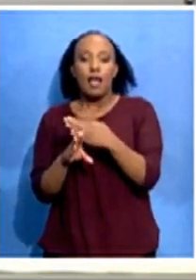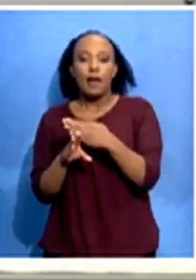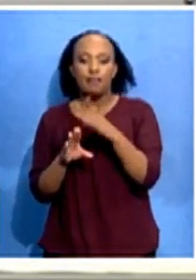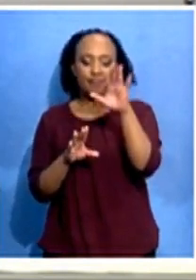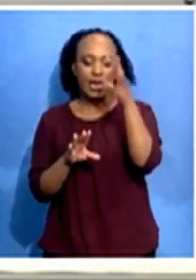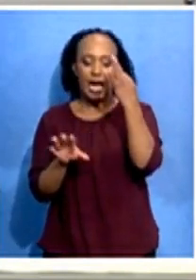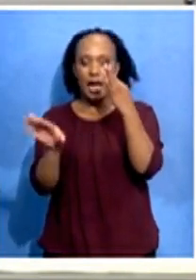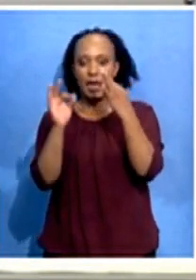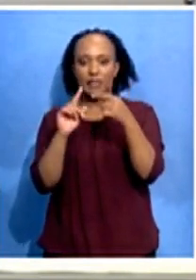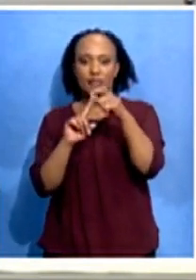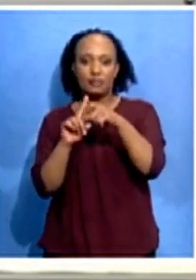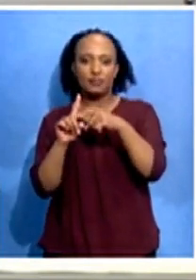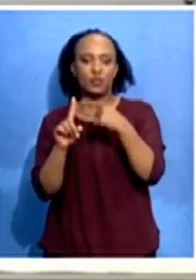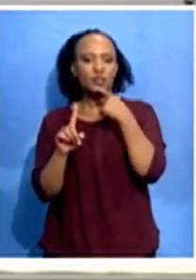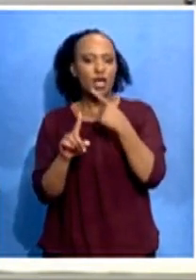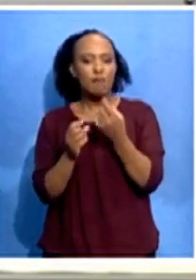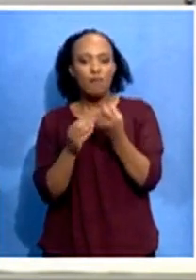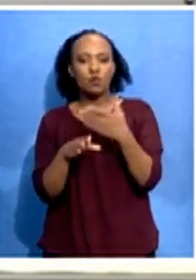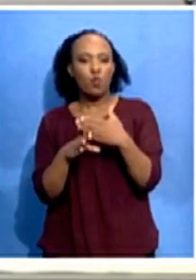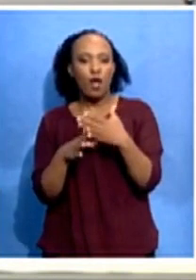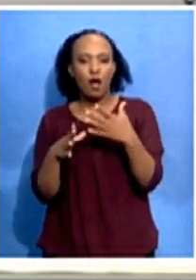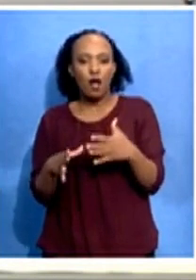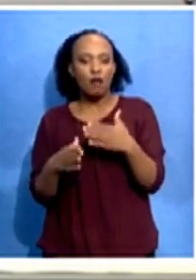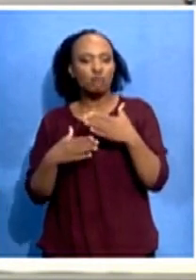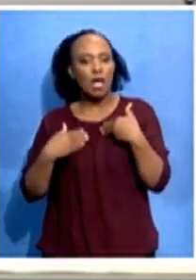workers as the Minister of Finance announced further